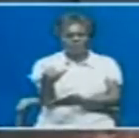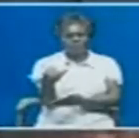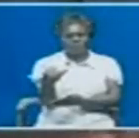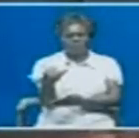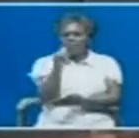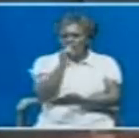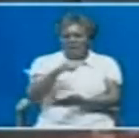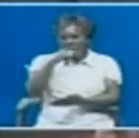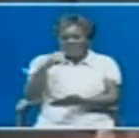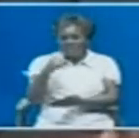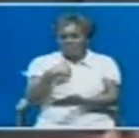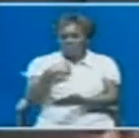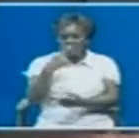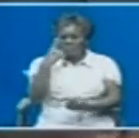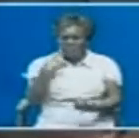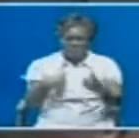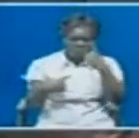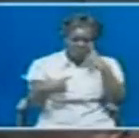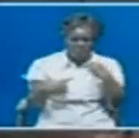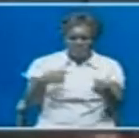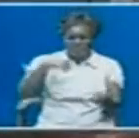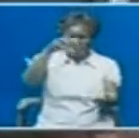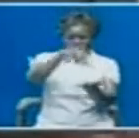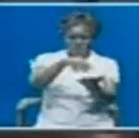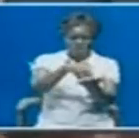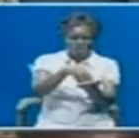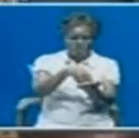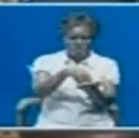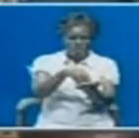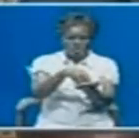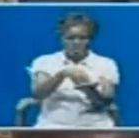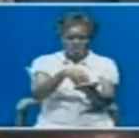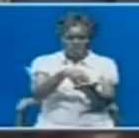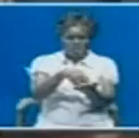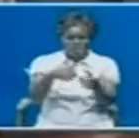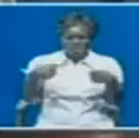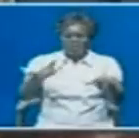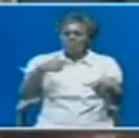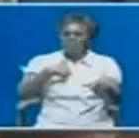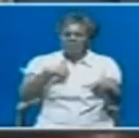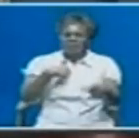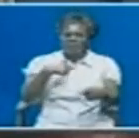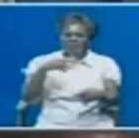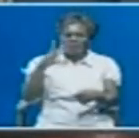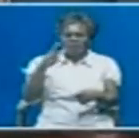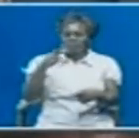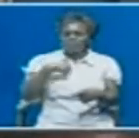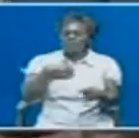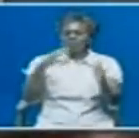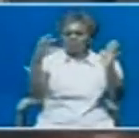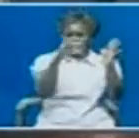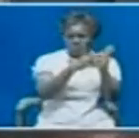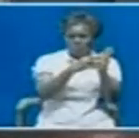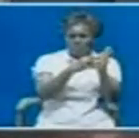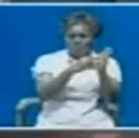correct, yes. Correct. And when I put my status, I didn't put it without his permission. I actually stood with him and I said, Maurice, I'm going to put this on